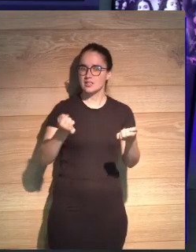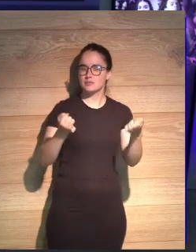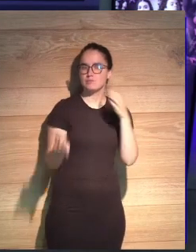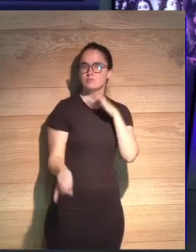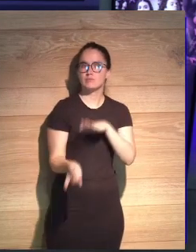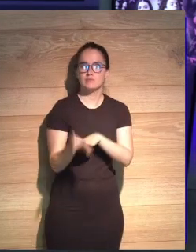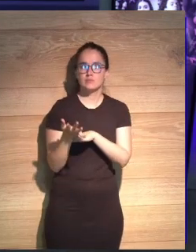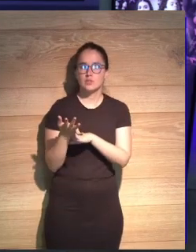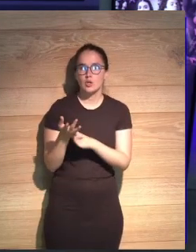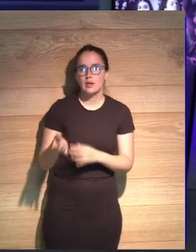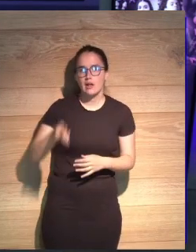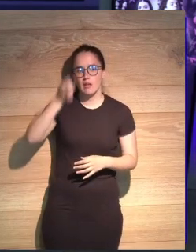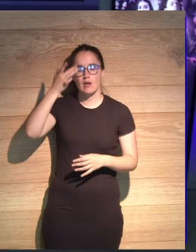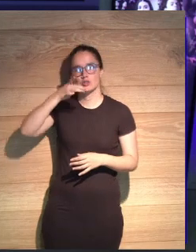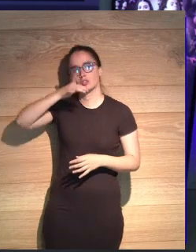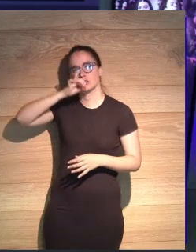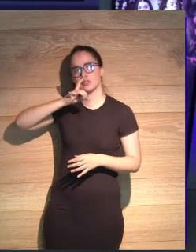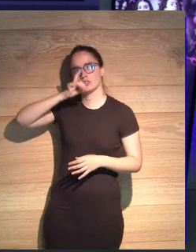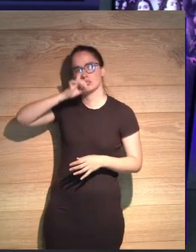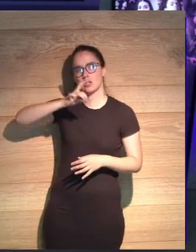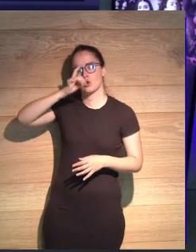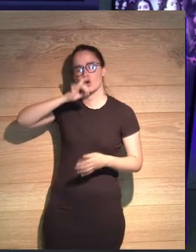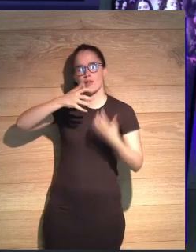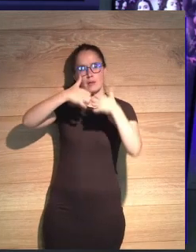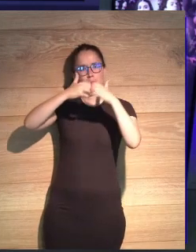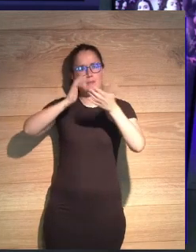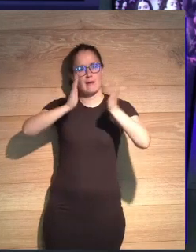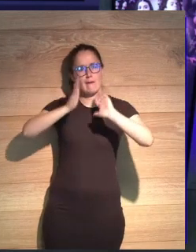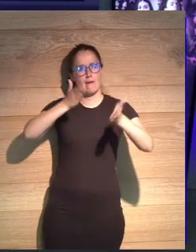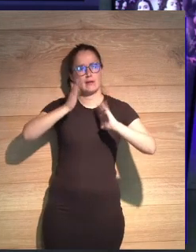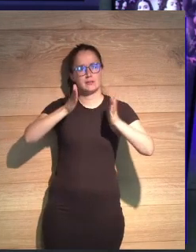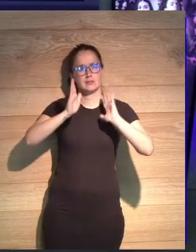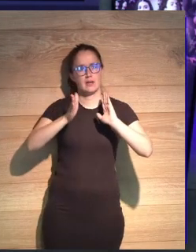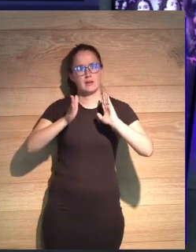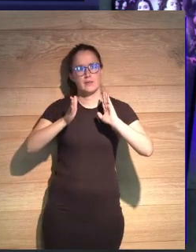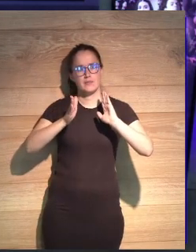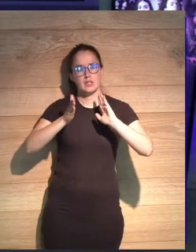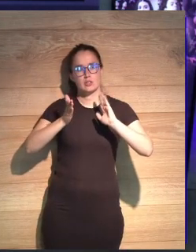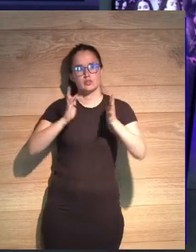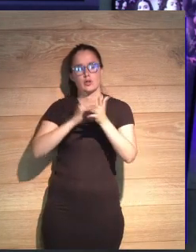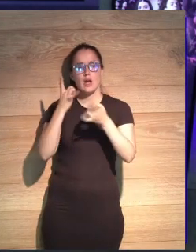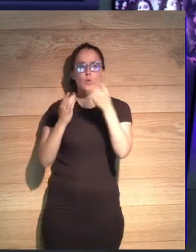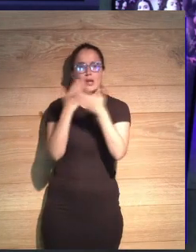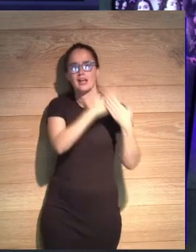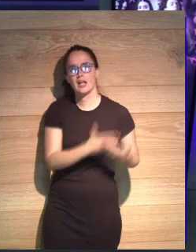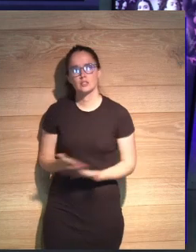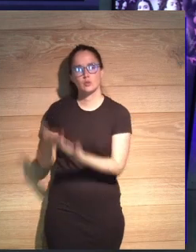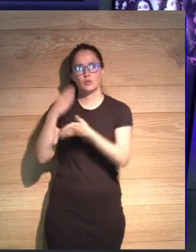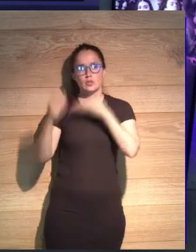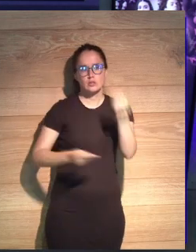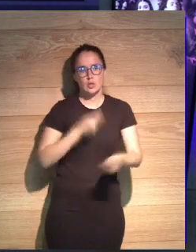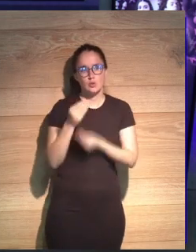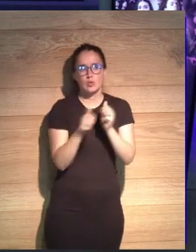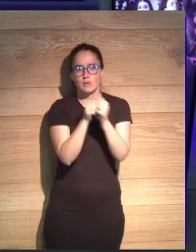it's also very interesting. This was based on the brain training that we saw some years ago, and there